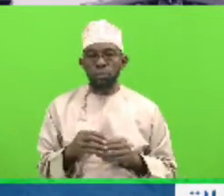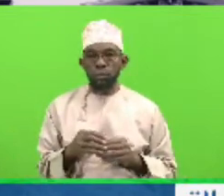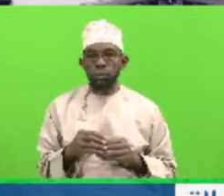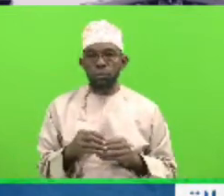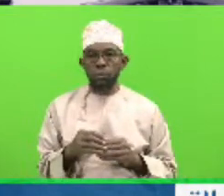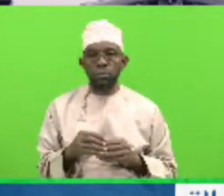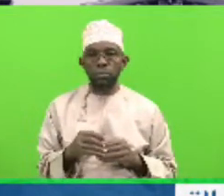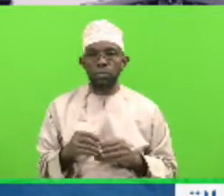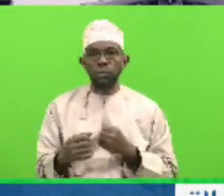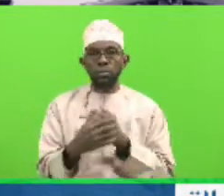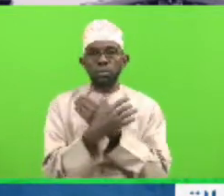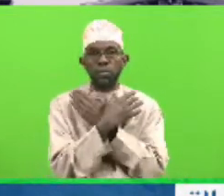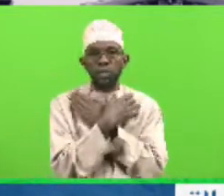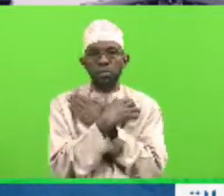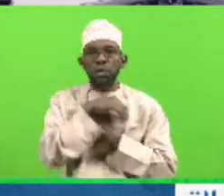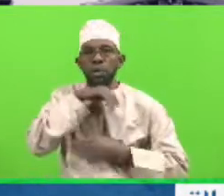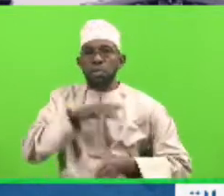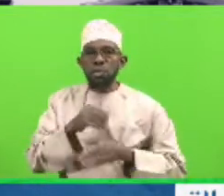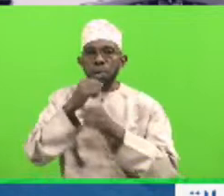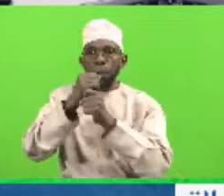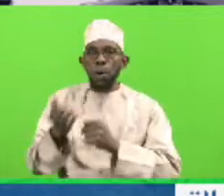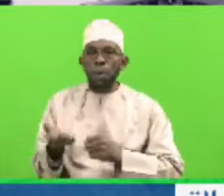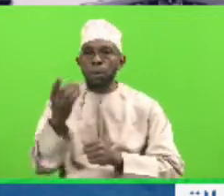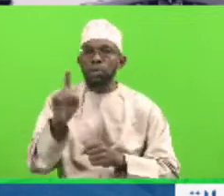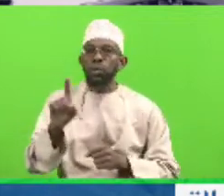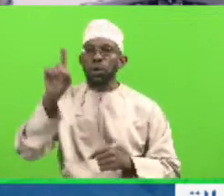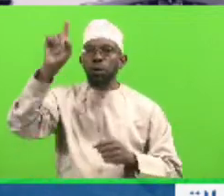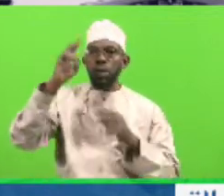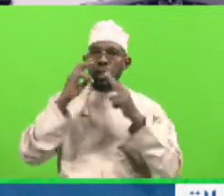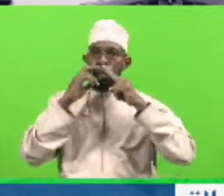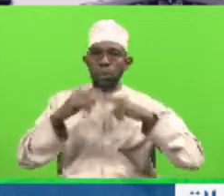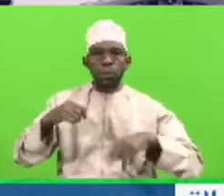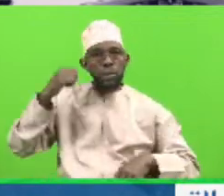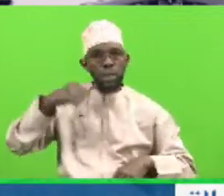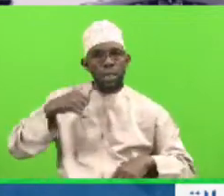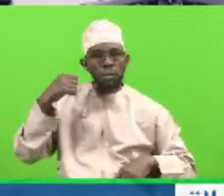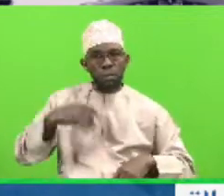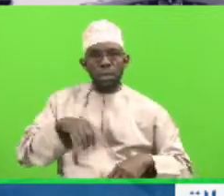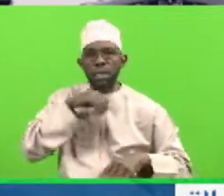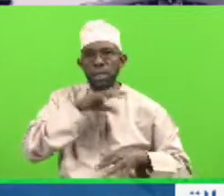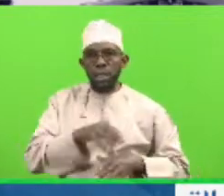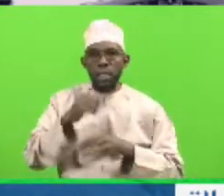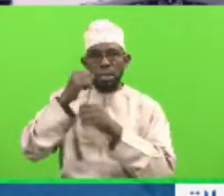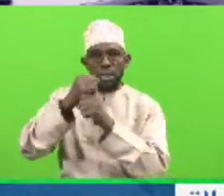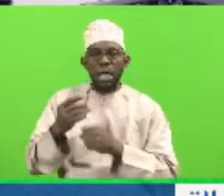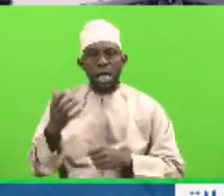The Sahaba, the companions of Rasulullah sallallahu alaihi wasallam, said that